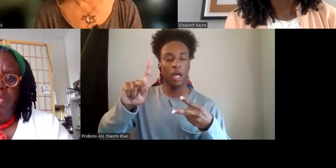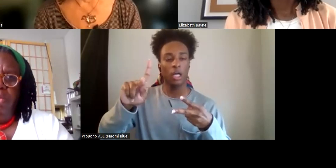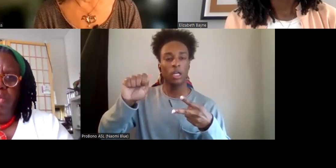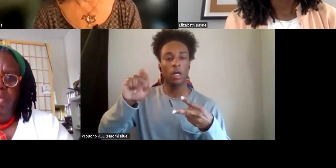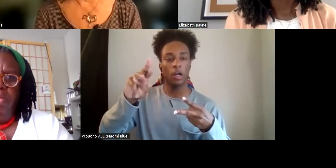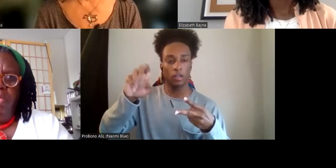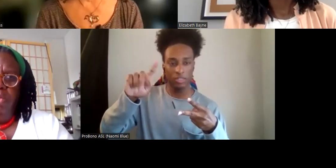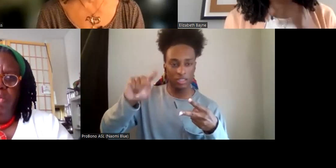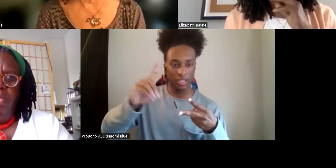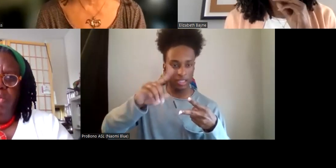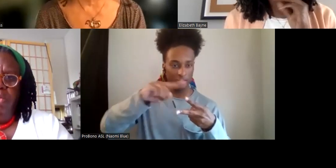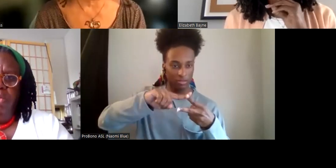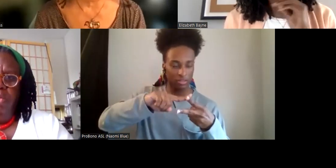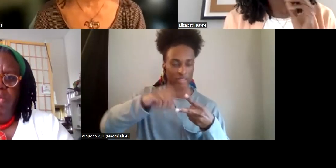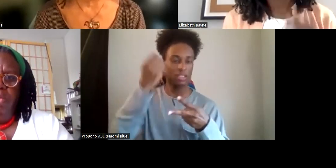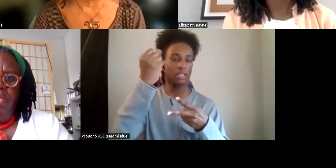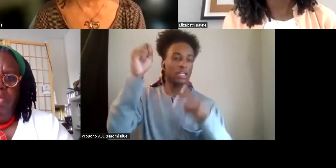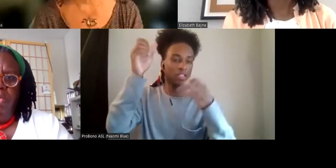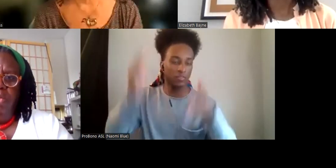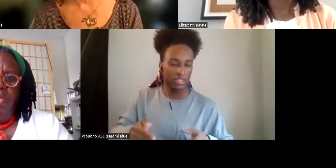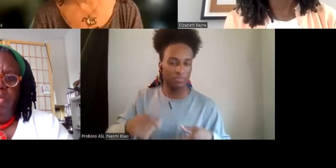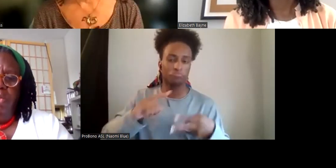one of her memorable conversations with me was if we could